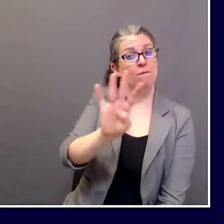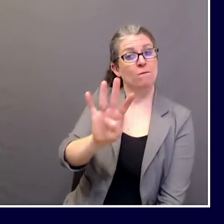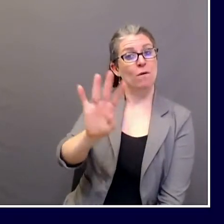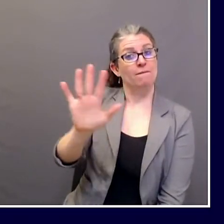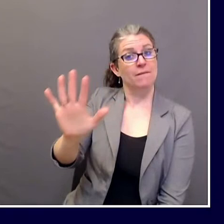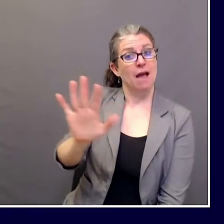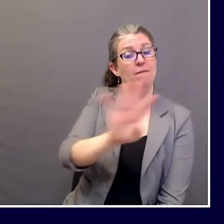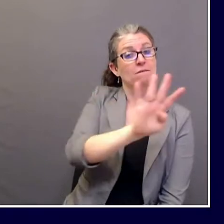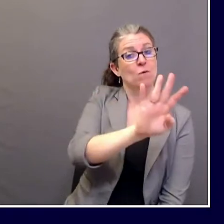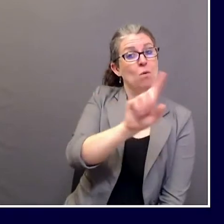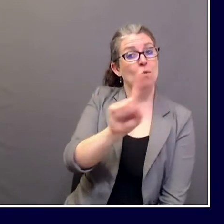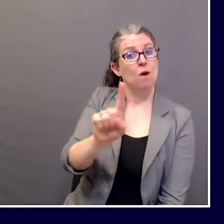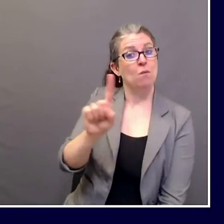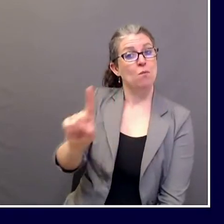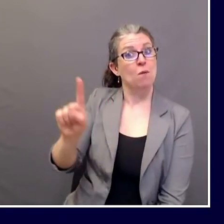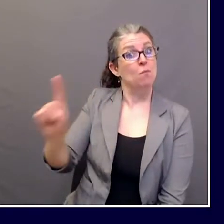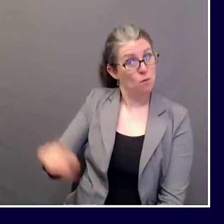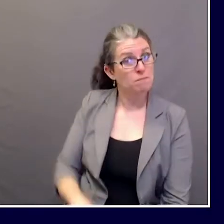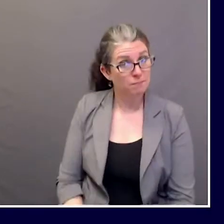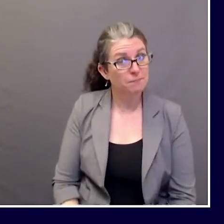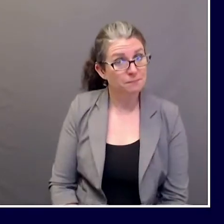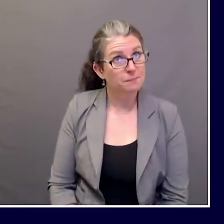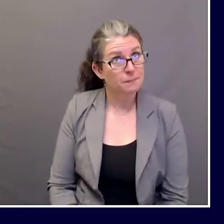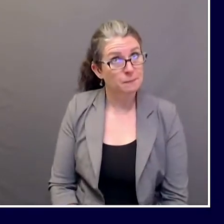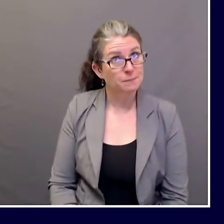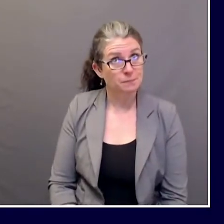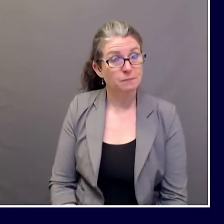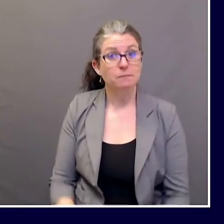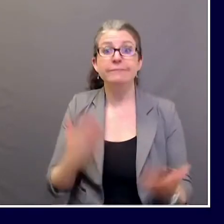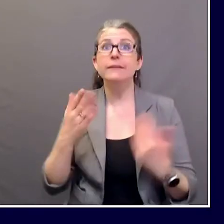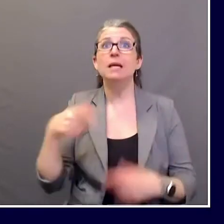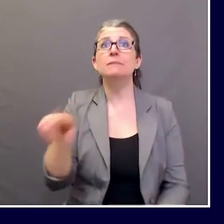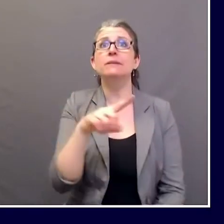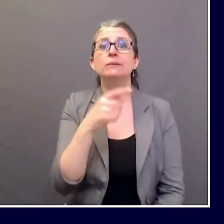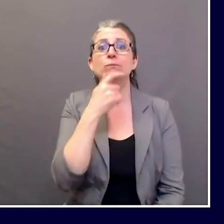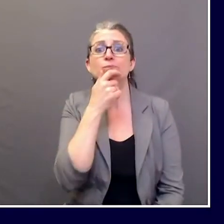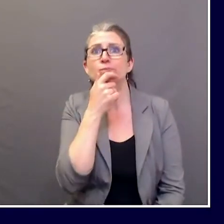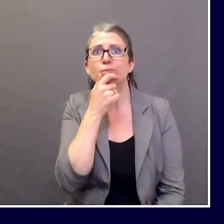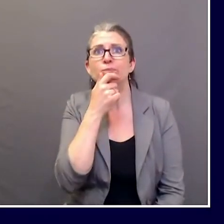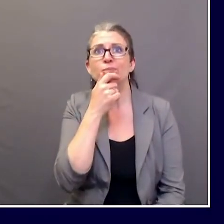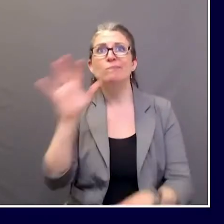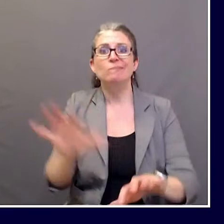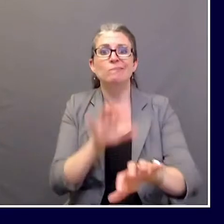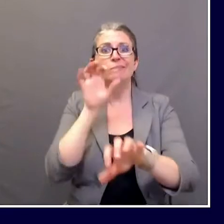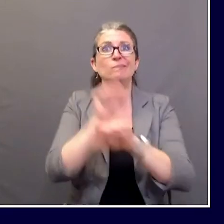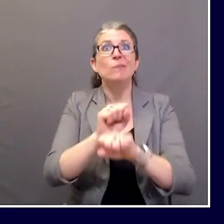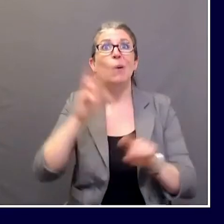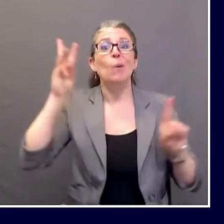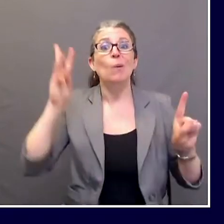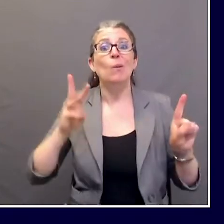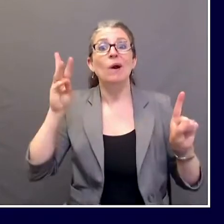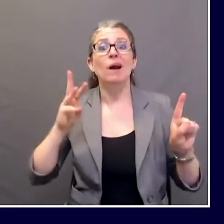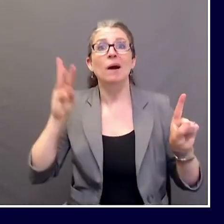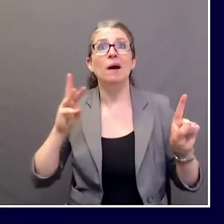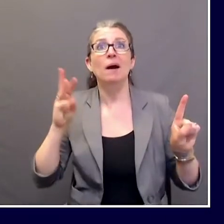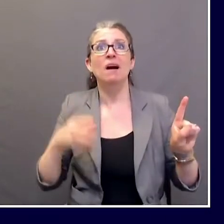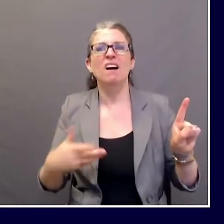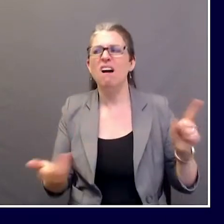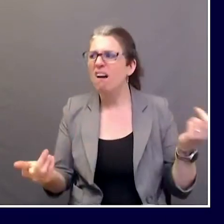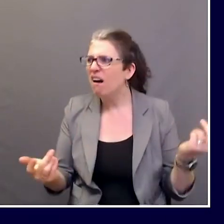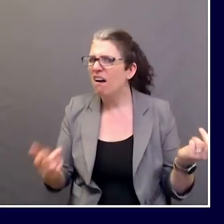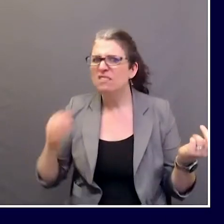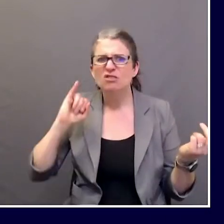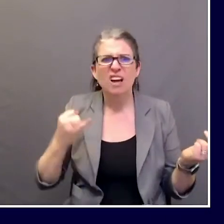vaccine. And there are also clinics that were scheduled to deliver the J&J vaccine in other places, and Maine people should expect to hear from